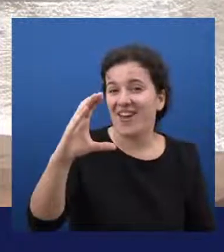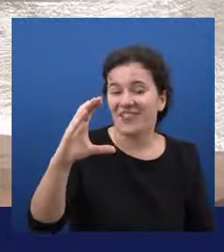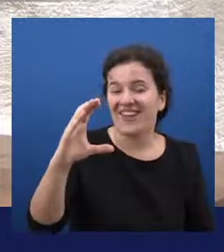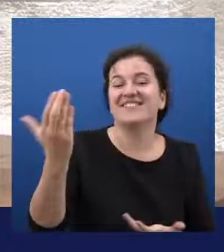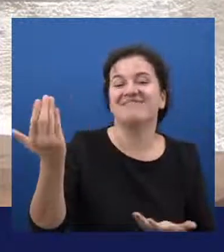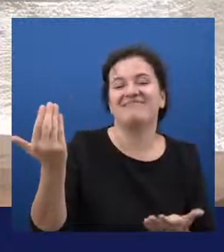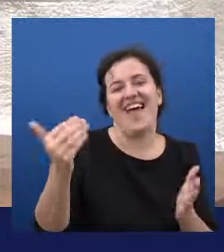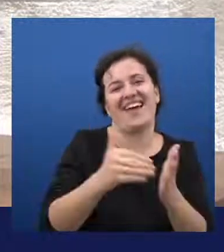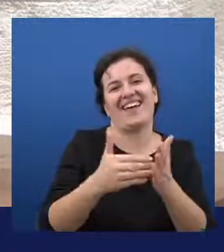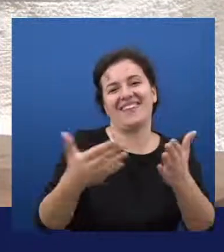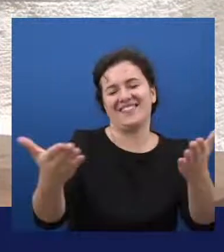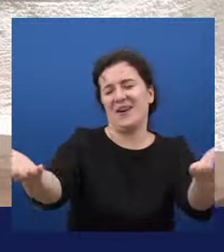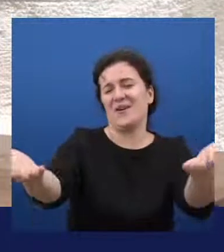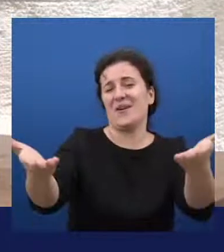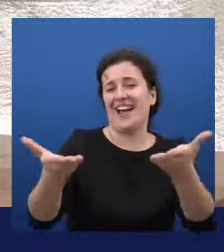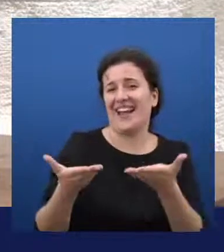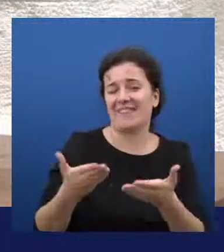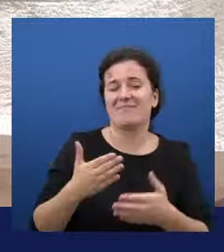Thanks.